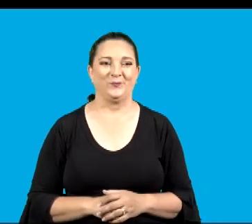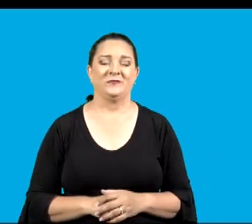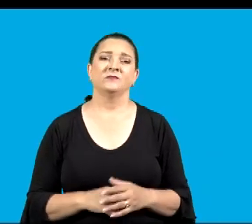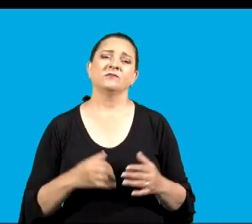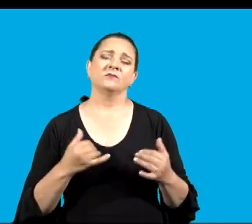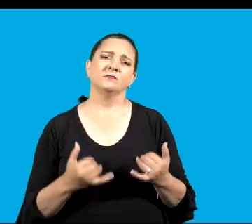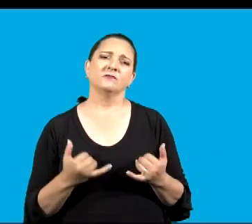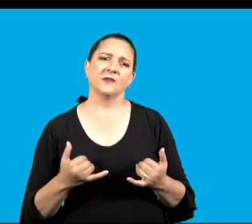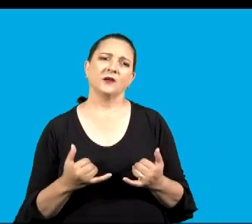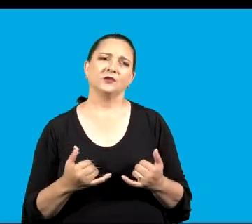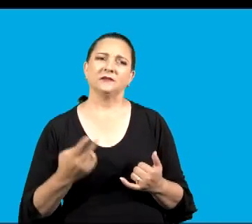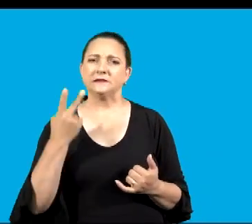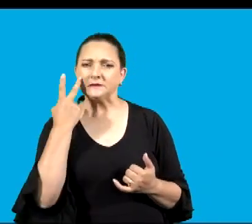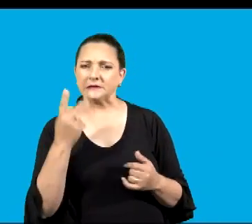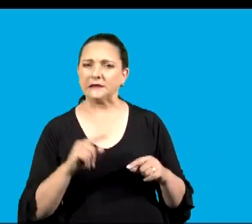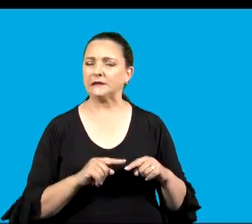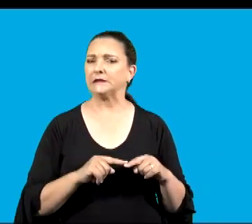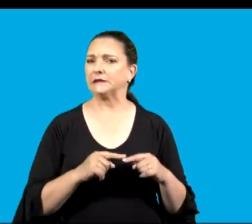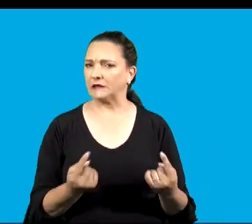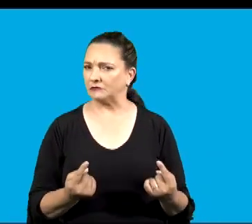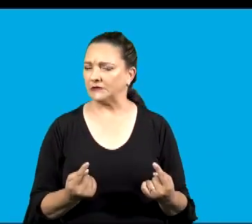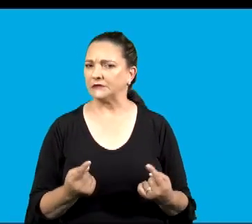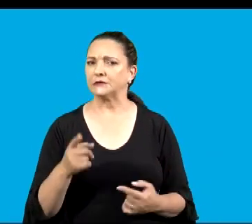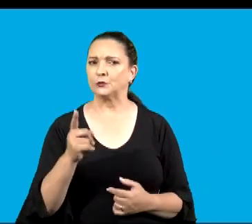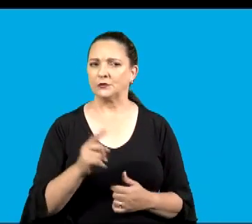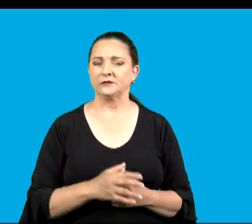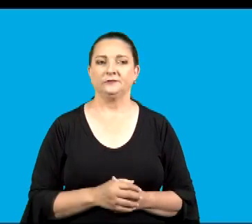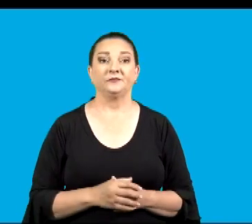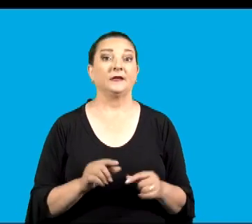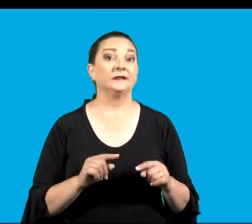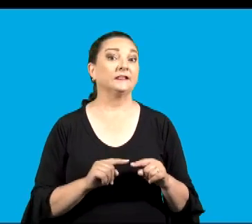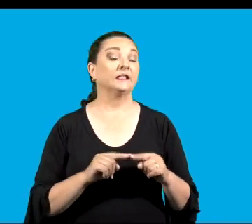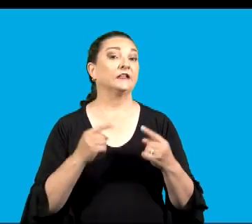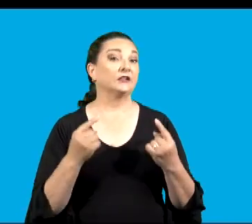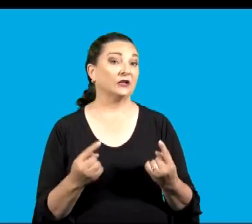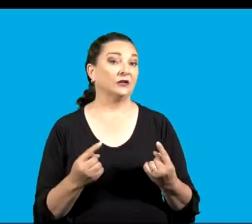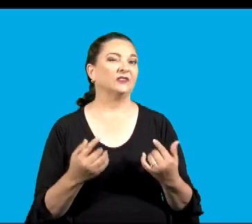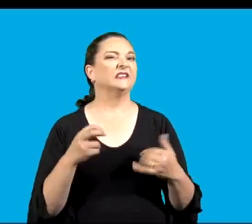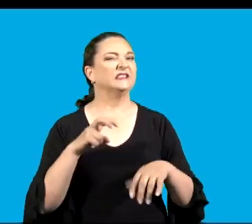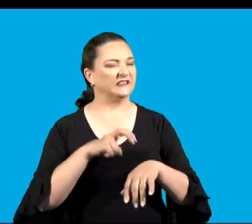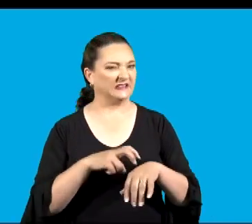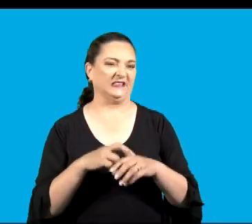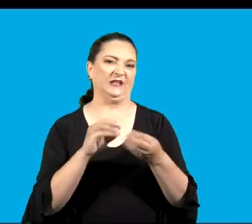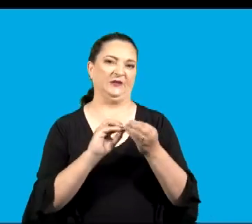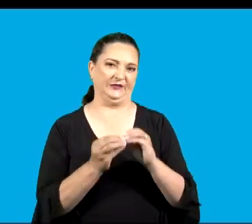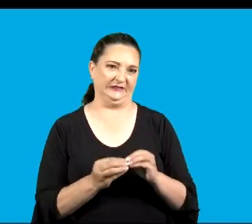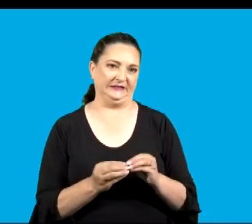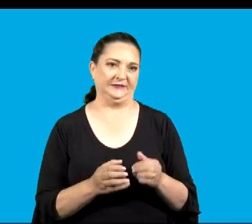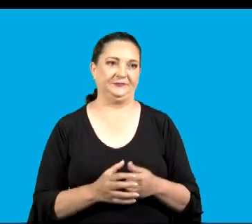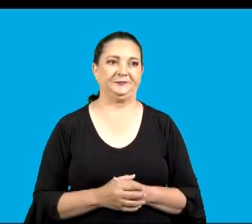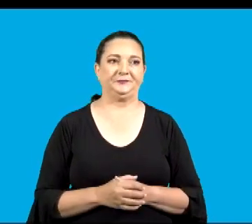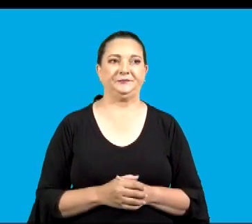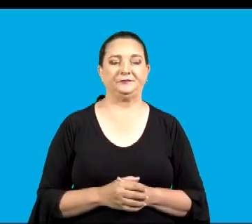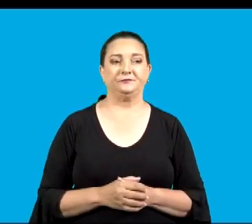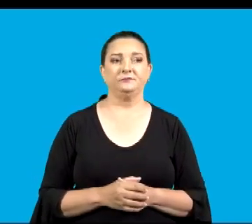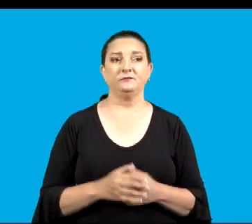Now, we know that there are differences that we have, and those differences need to be corrected. And now